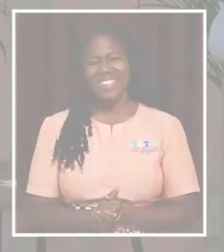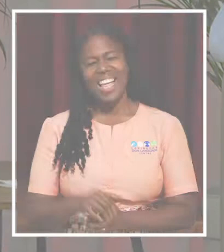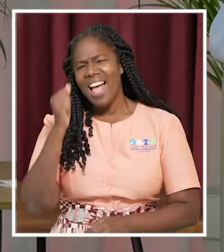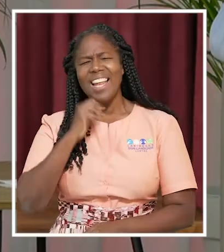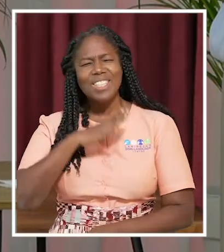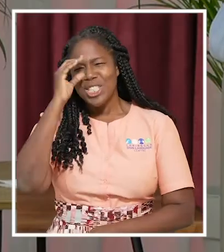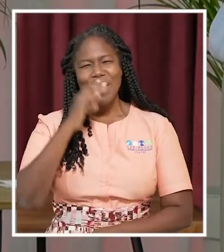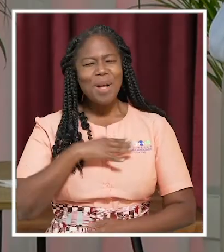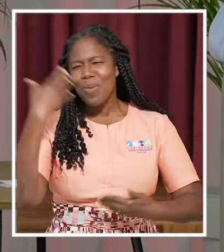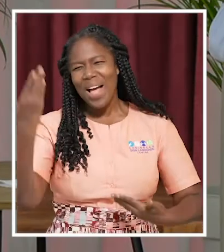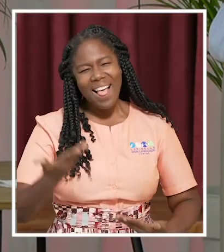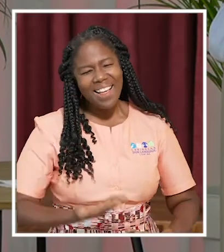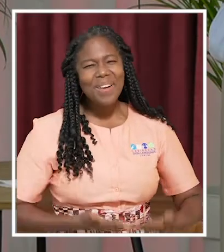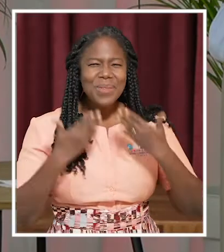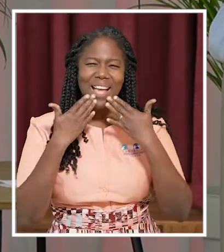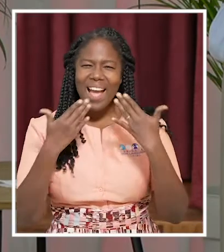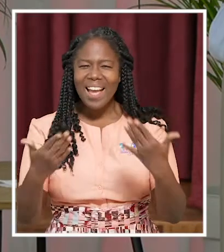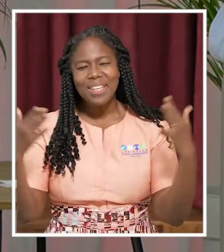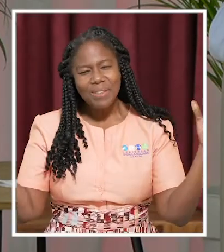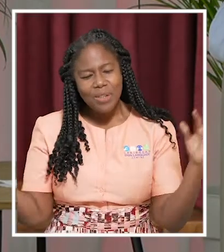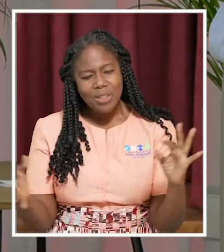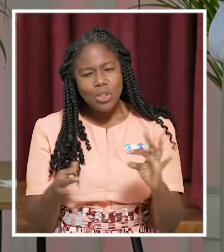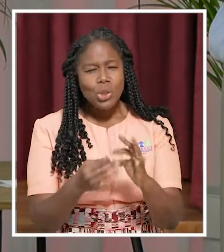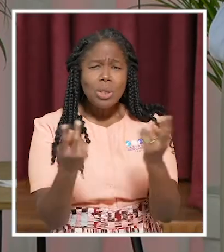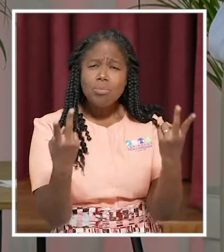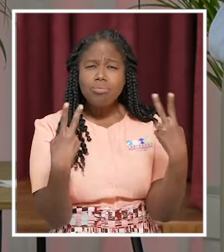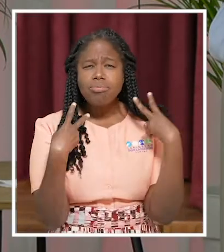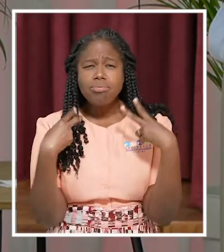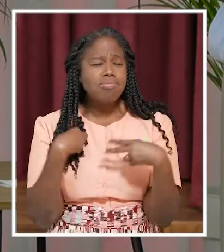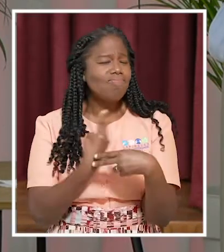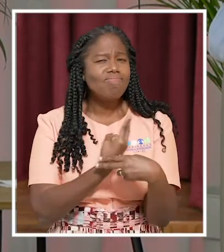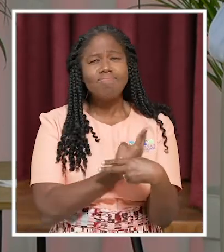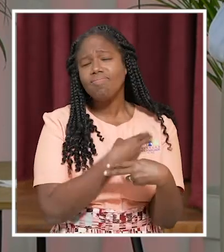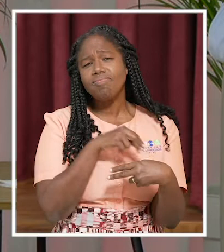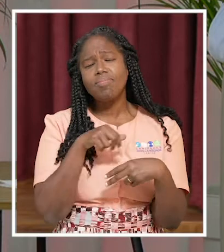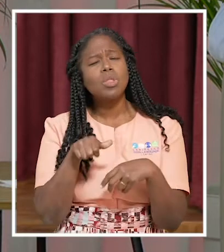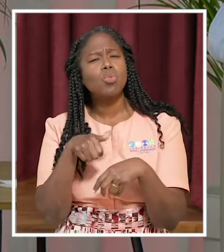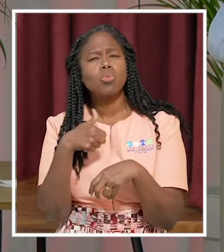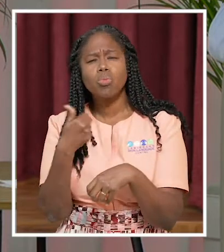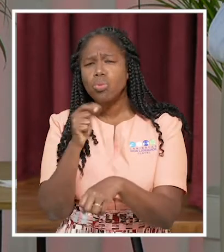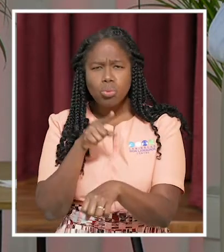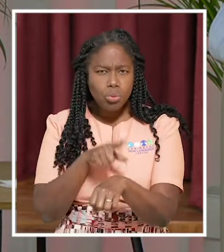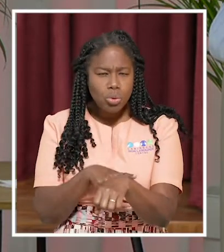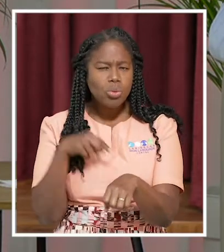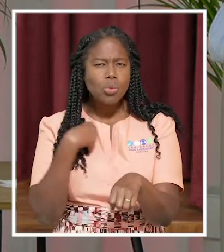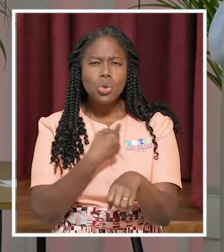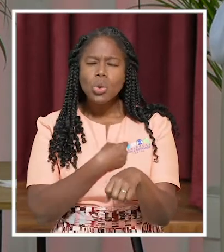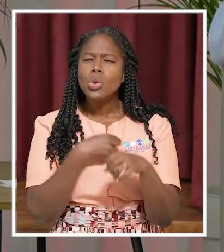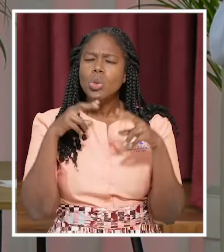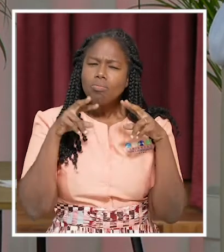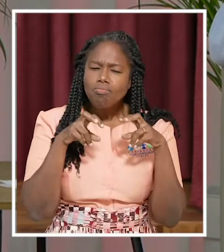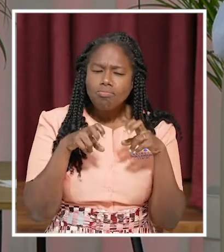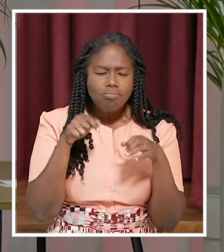Ladies and gentlemen, welcome and thank you for joining us for another insightful episode of TT Online Community Voices, where we